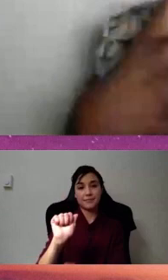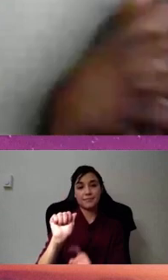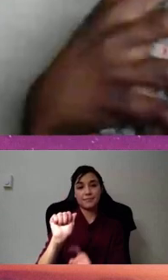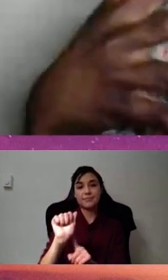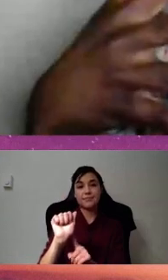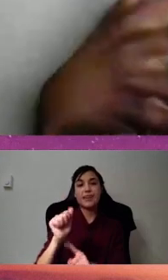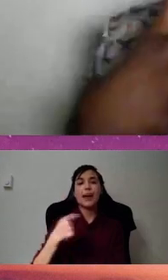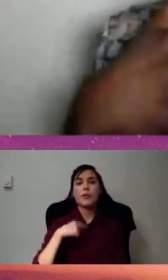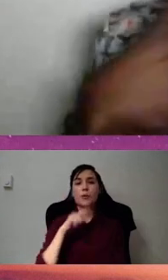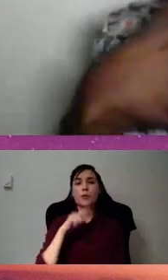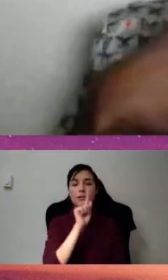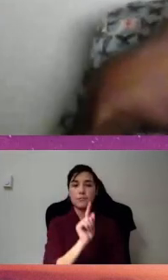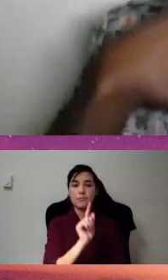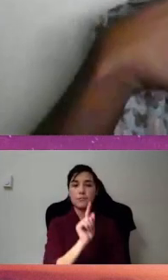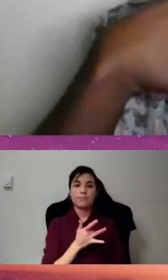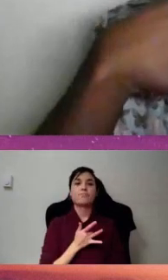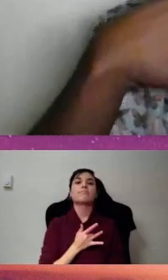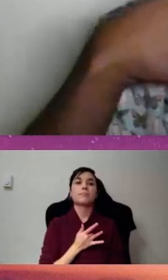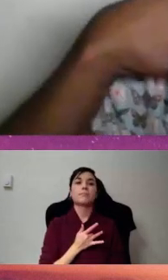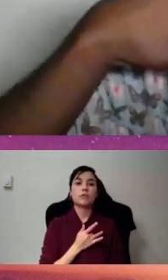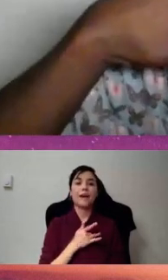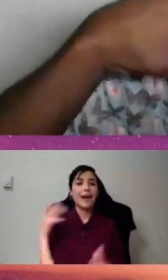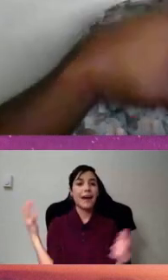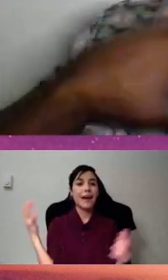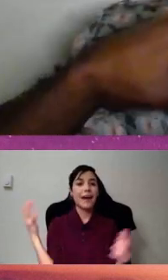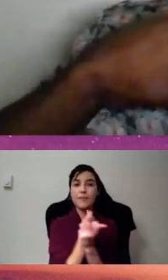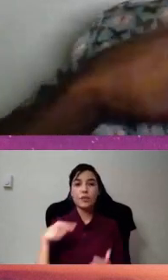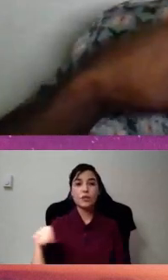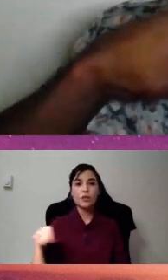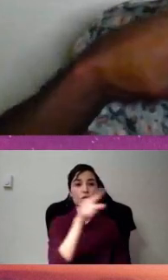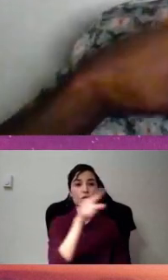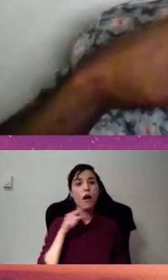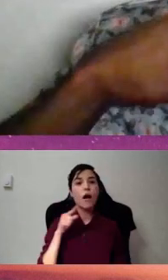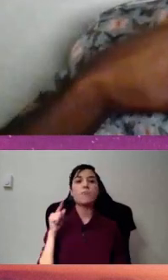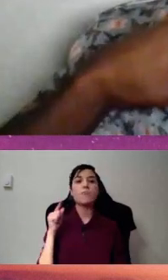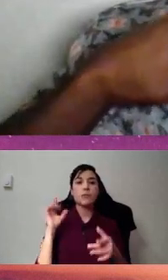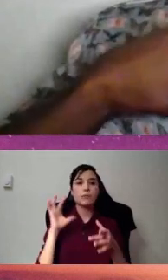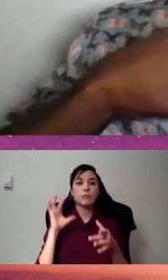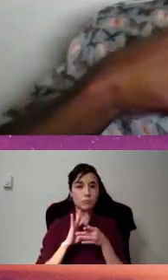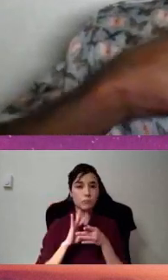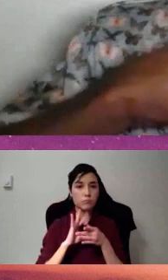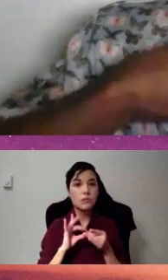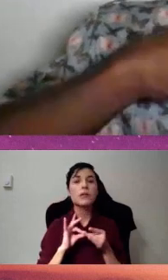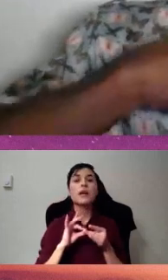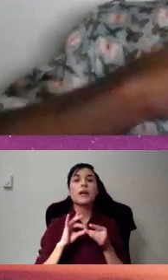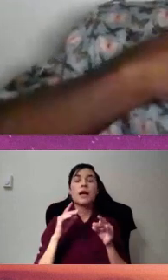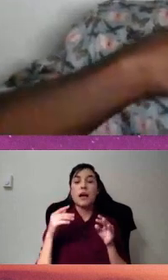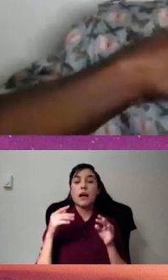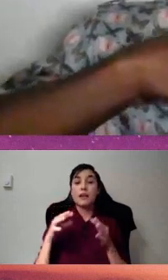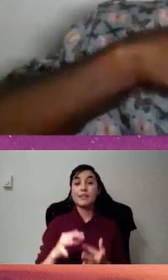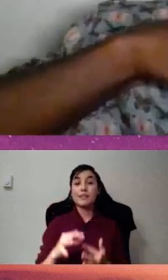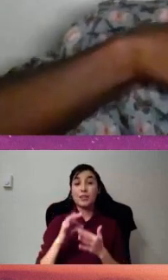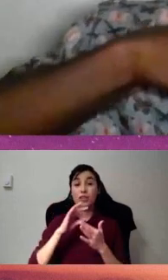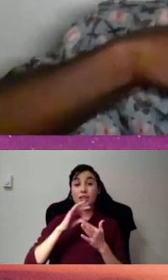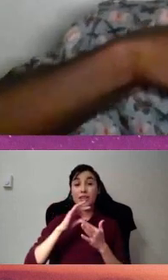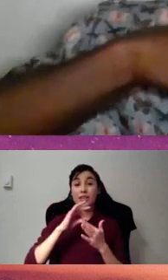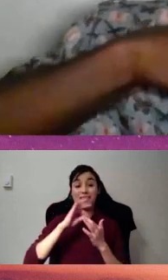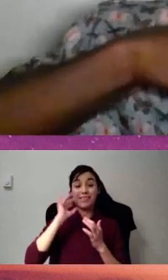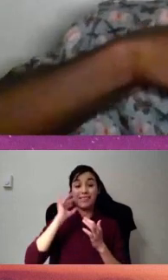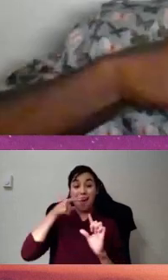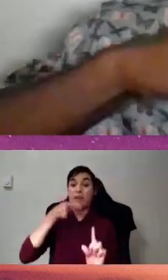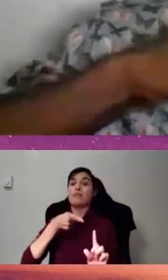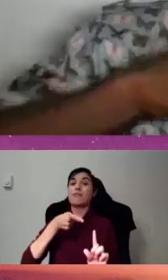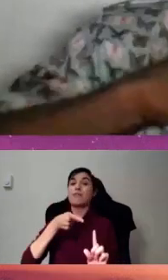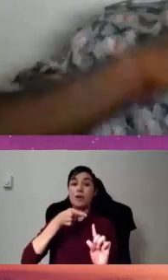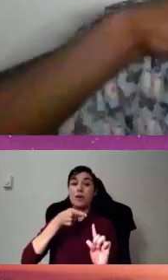you all are saying in terms of just how much pressure it feels like is what I was hearing you say, especially in Mahkyra, how